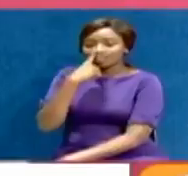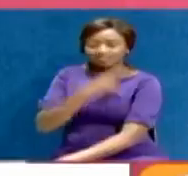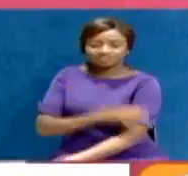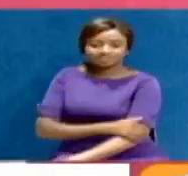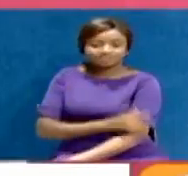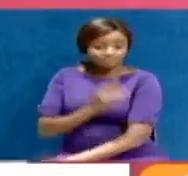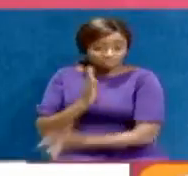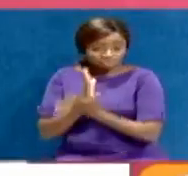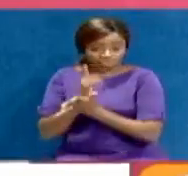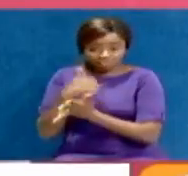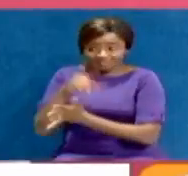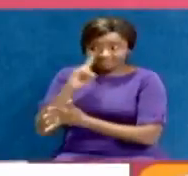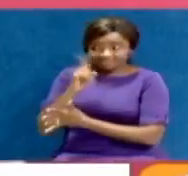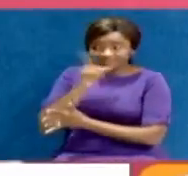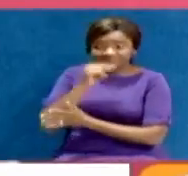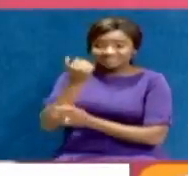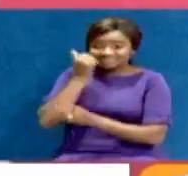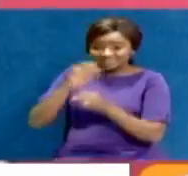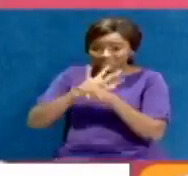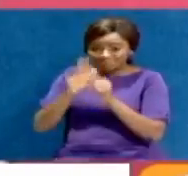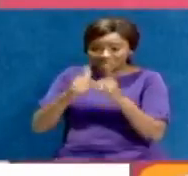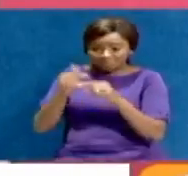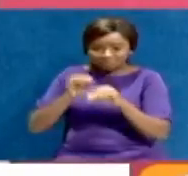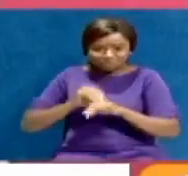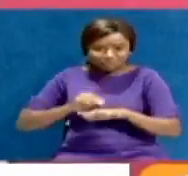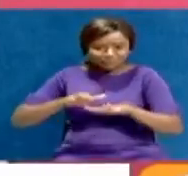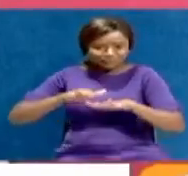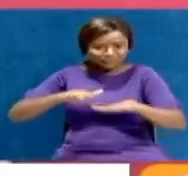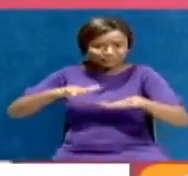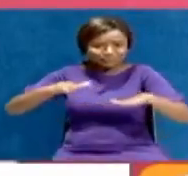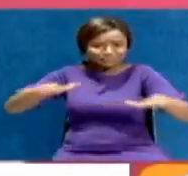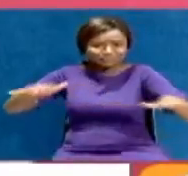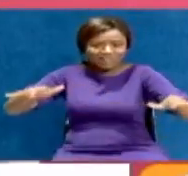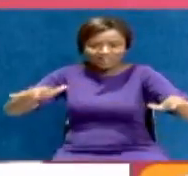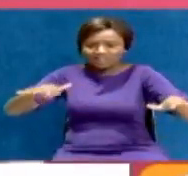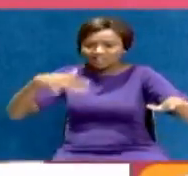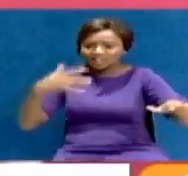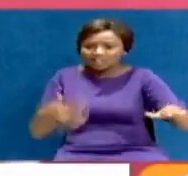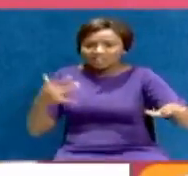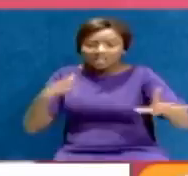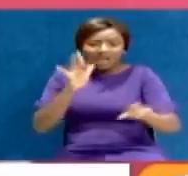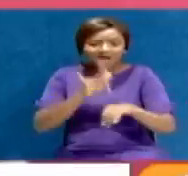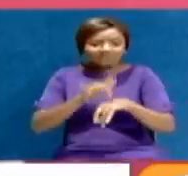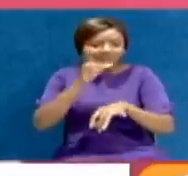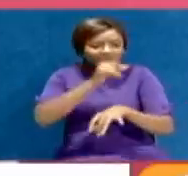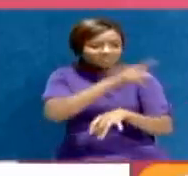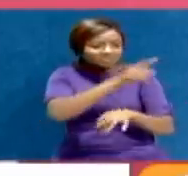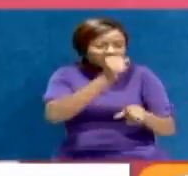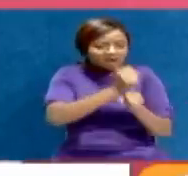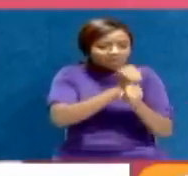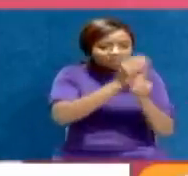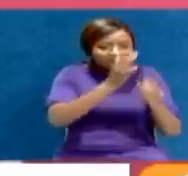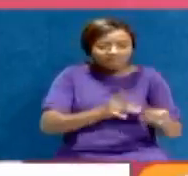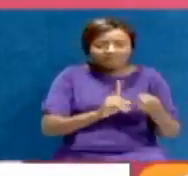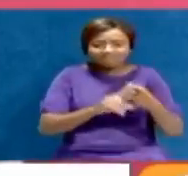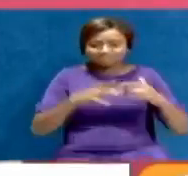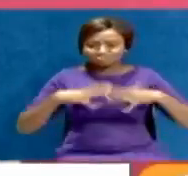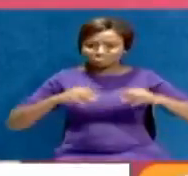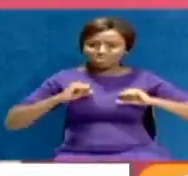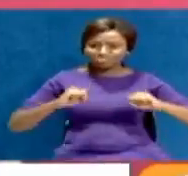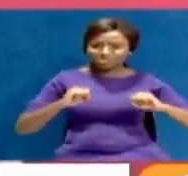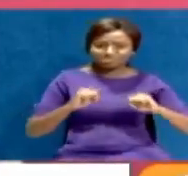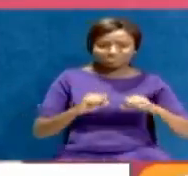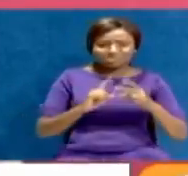really rising, and to a level that it also affected even the staffs, including chief officers,